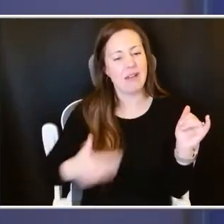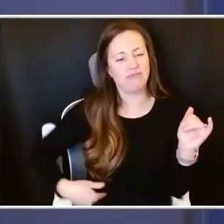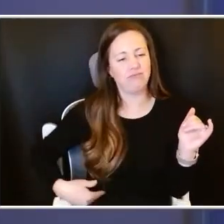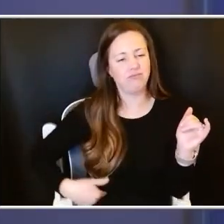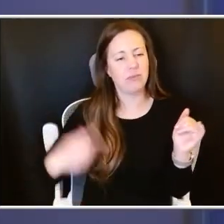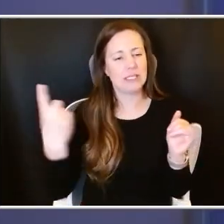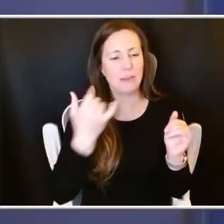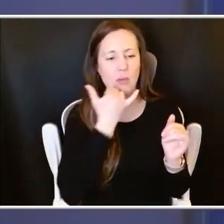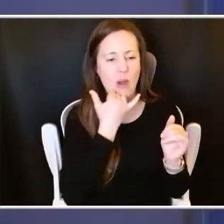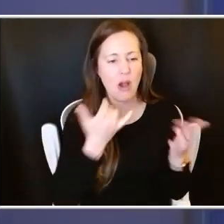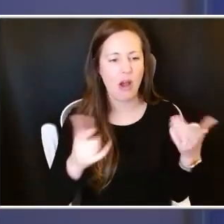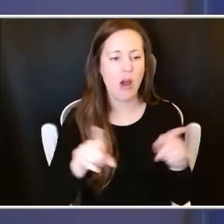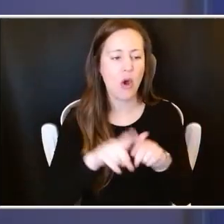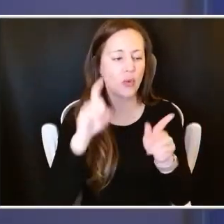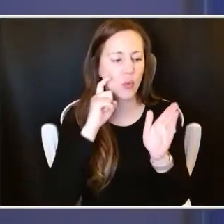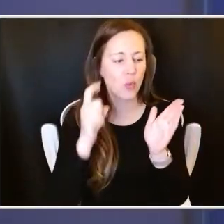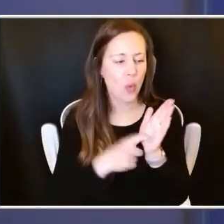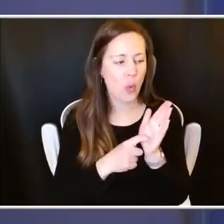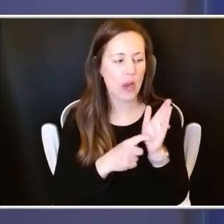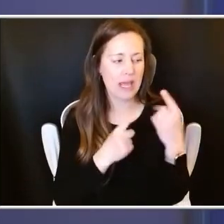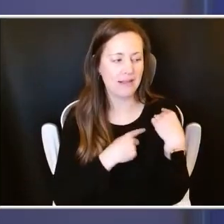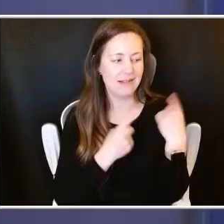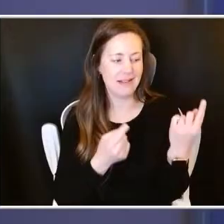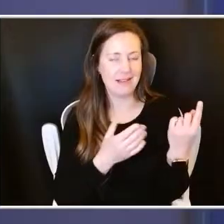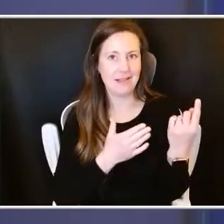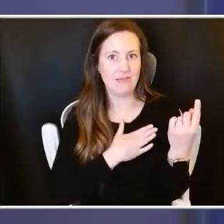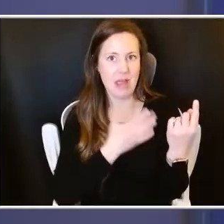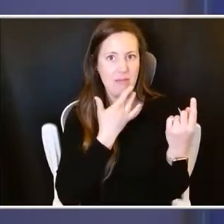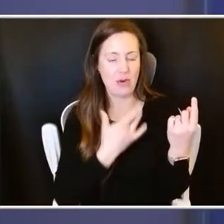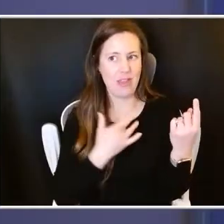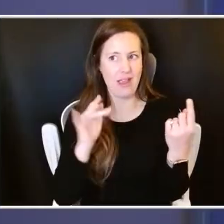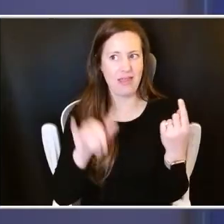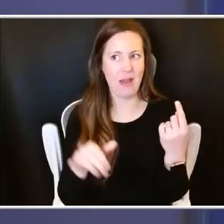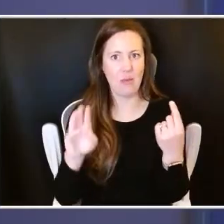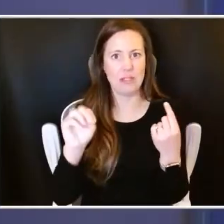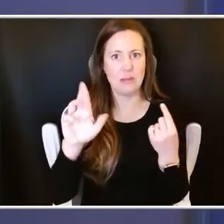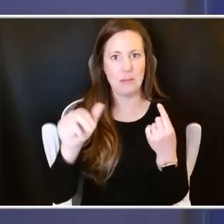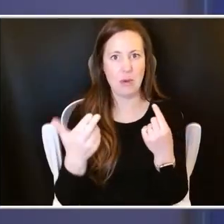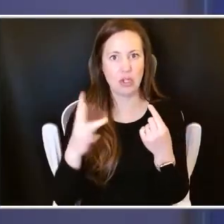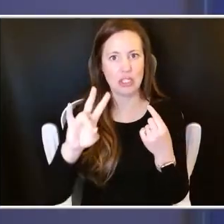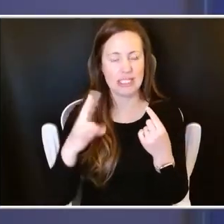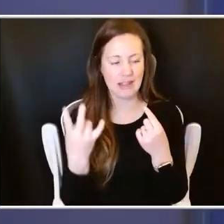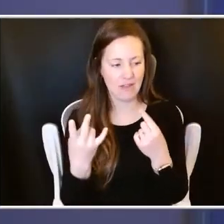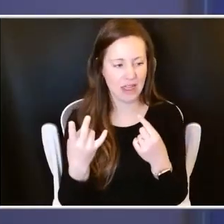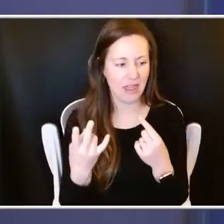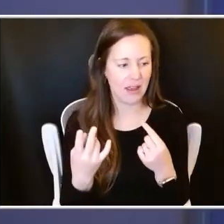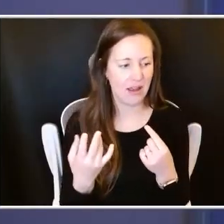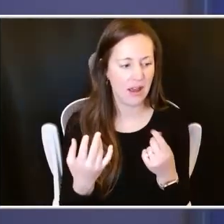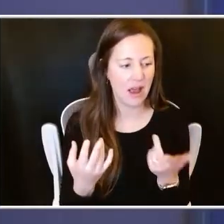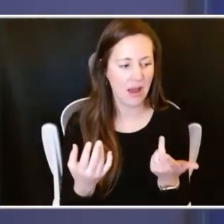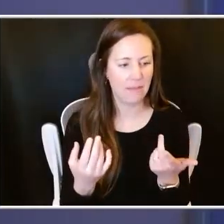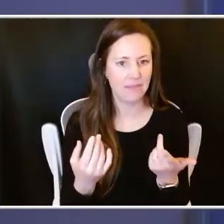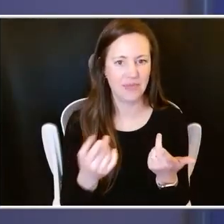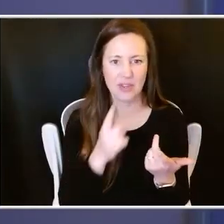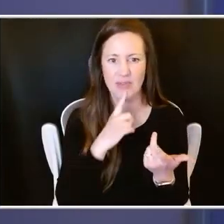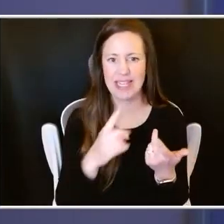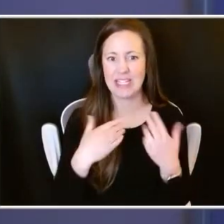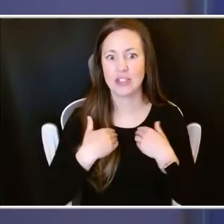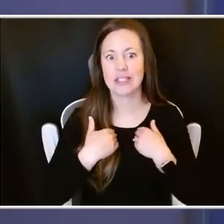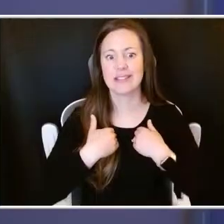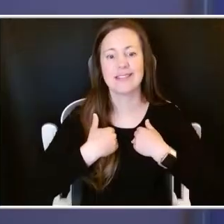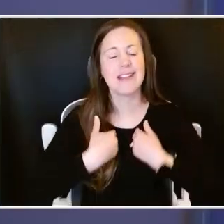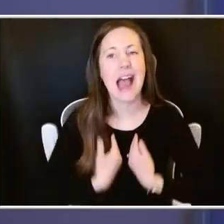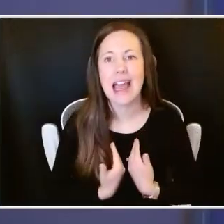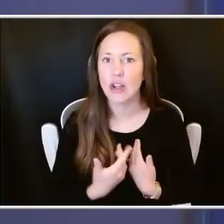noticed recently, since my birthday, which was March the 7th, just a tiredness that I hadn't experienced before.